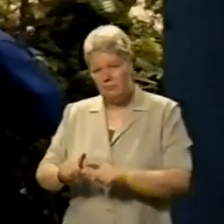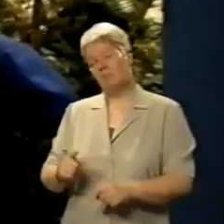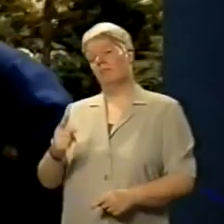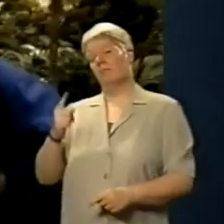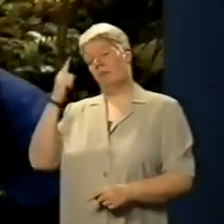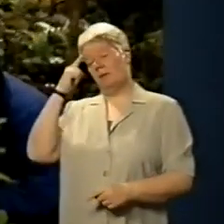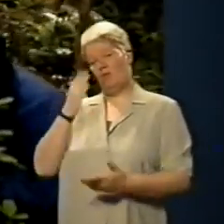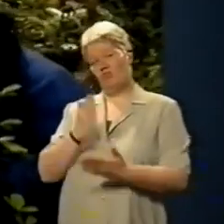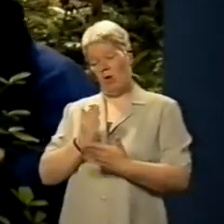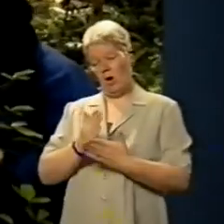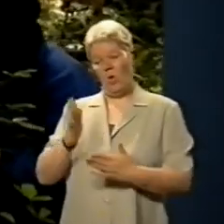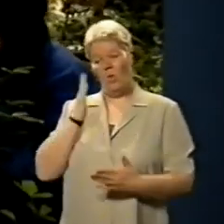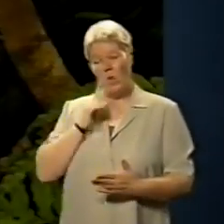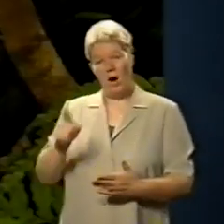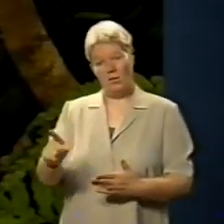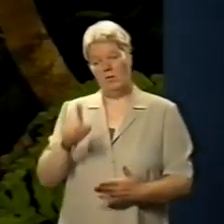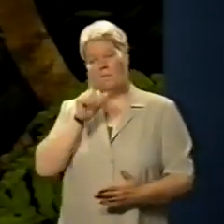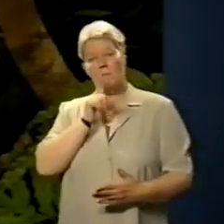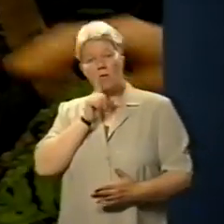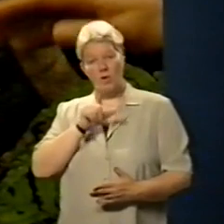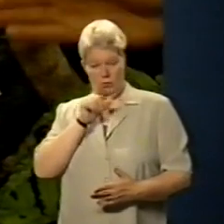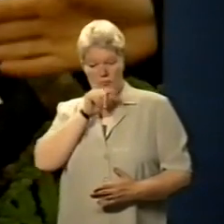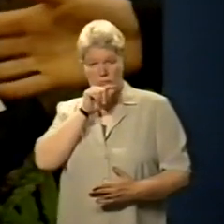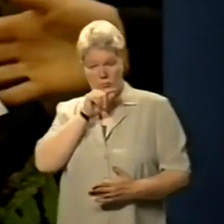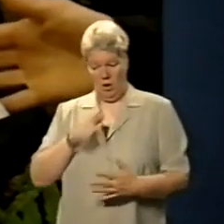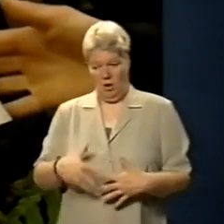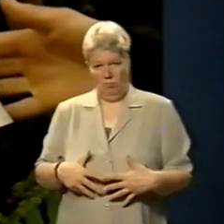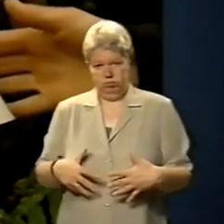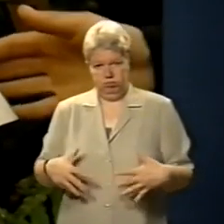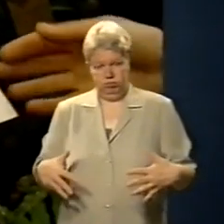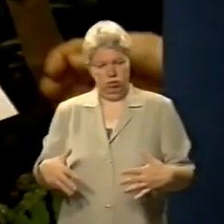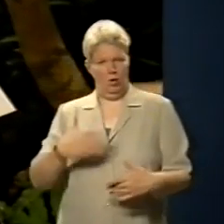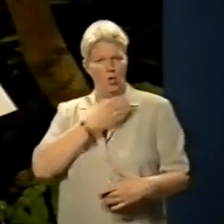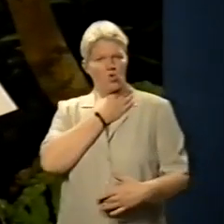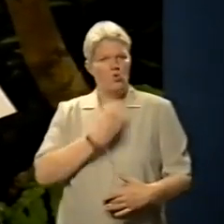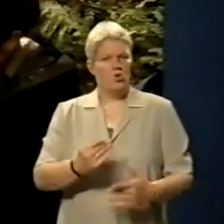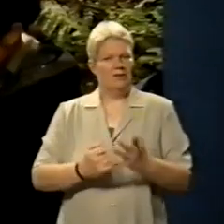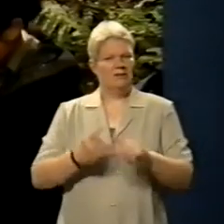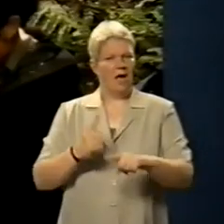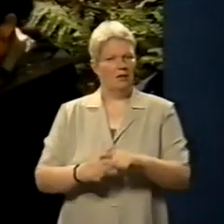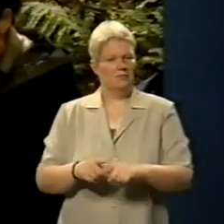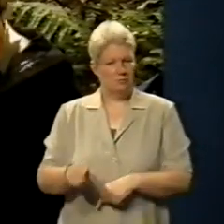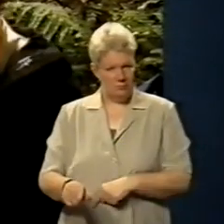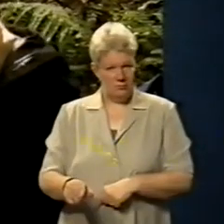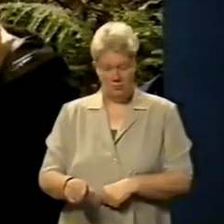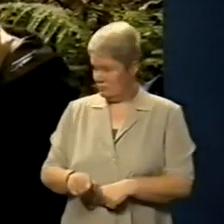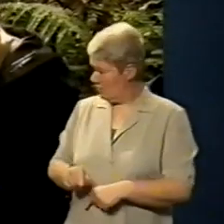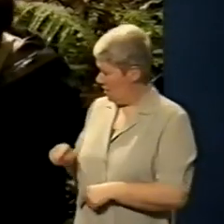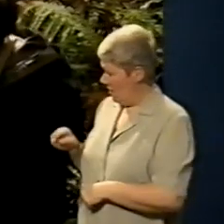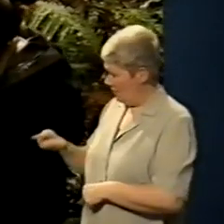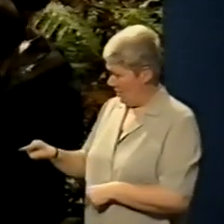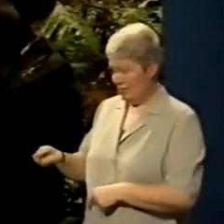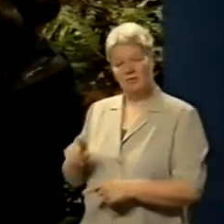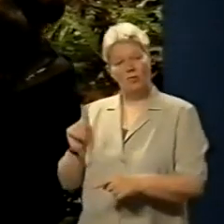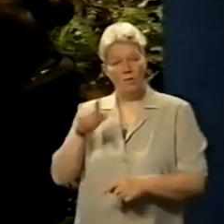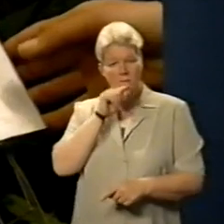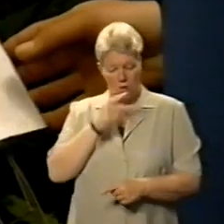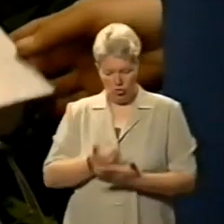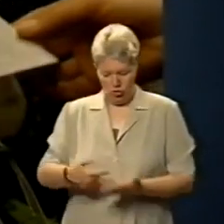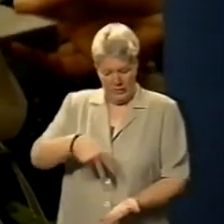weight, her sex drive increases. OK, well this is a feed station, and the birds have learnt to come and stand on this platform,